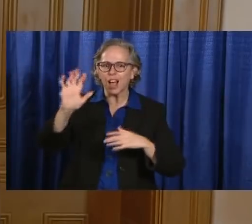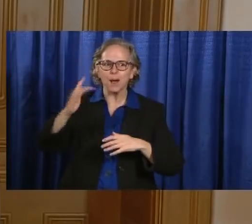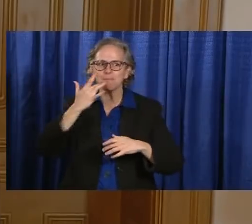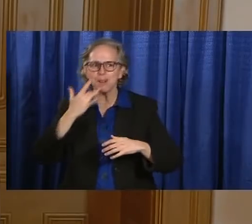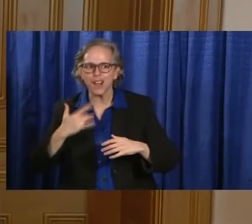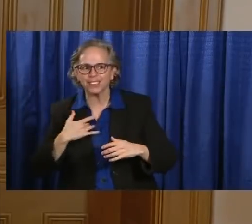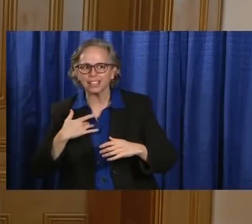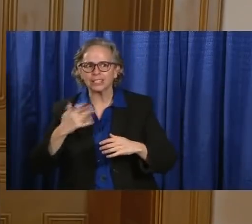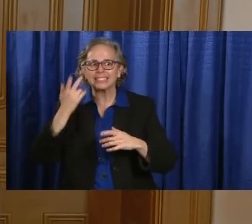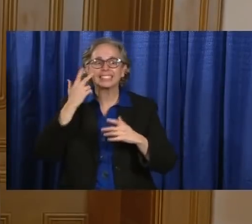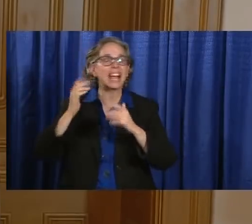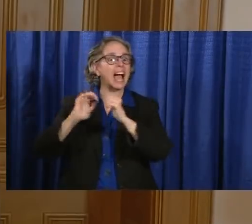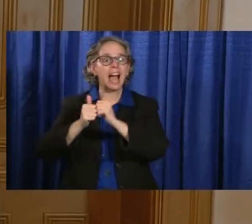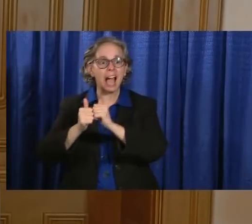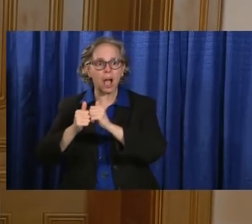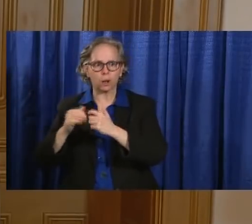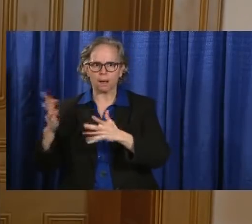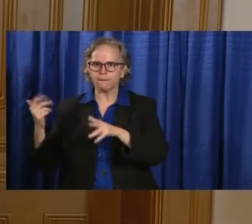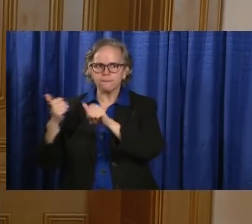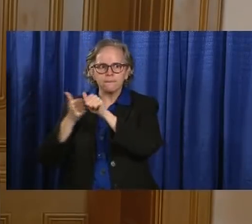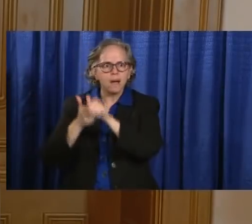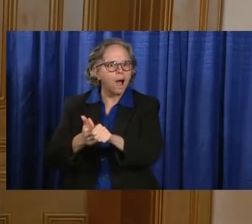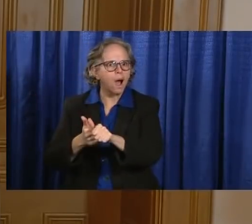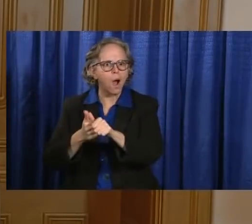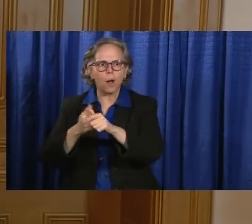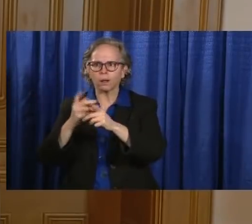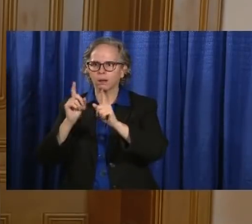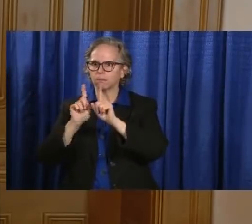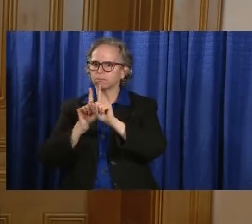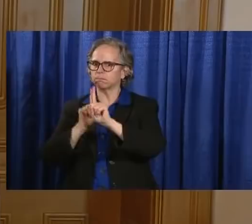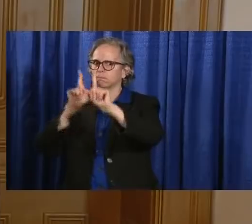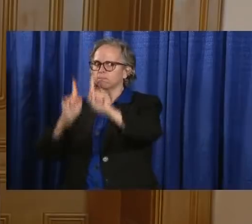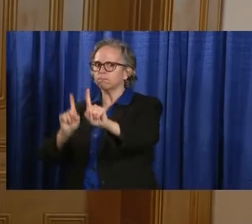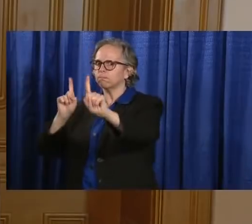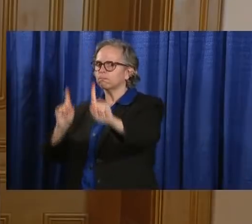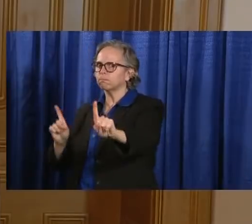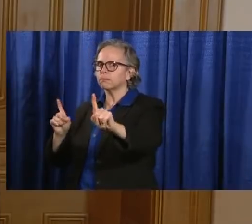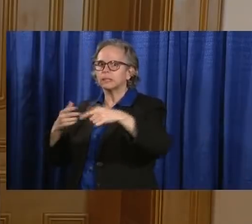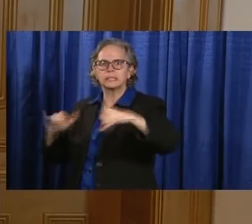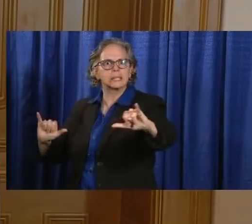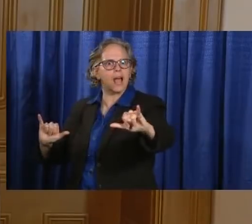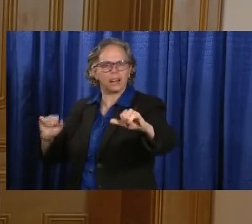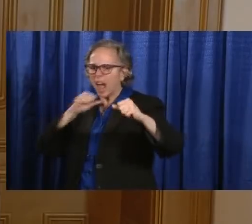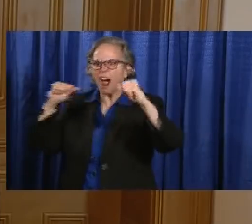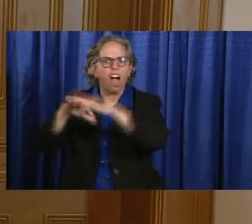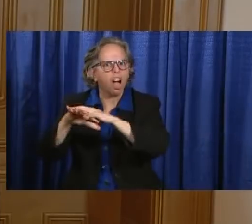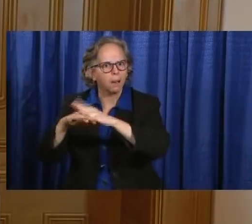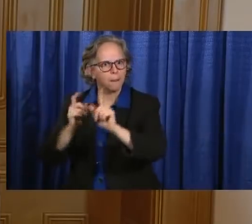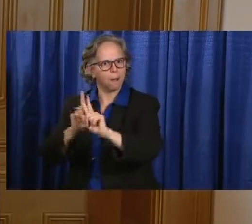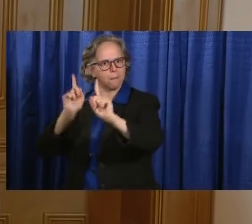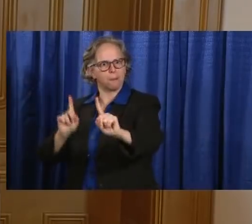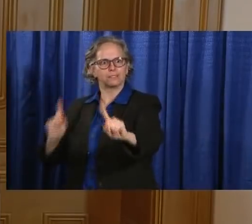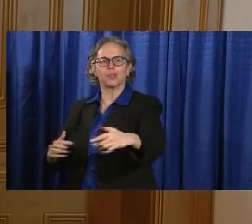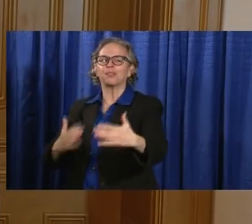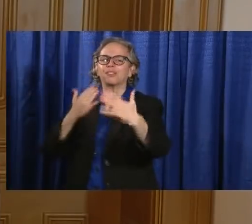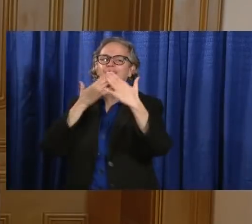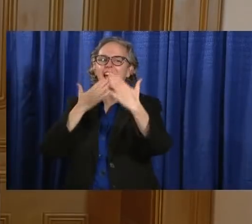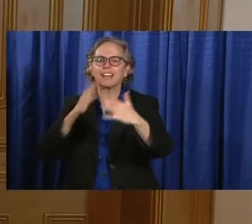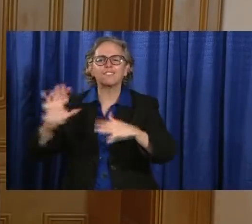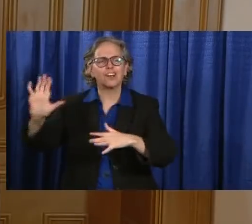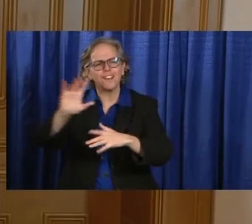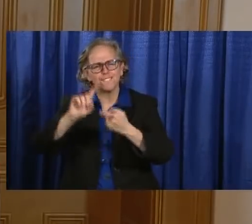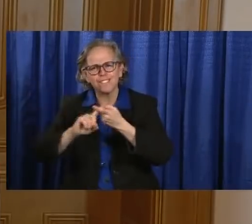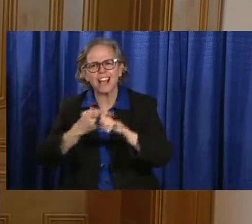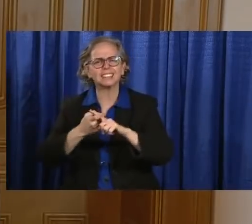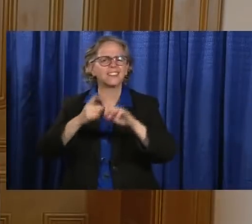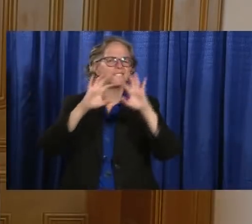social distancing requirements. So we want to thank her friends, her family, City